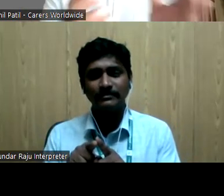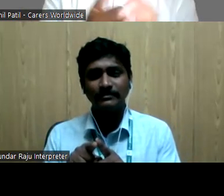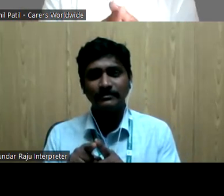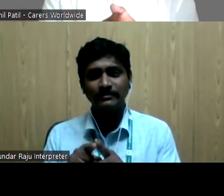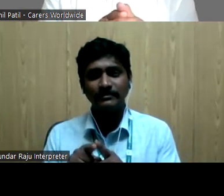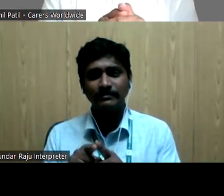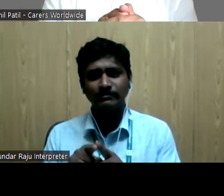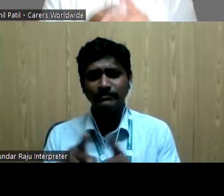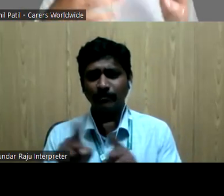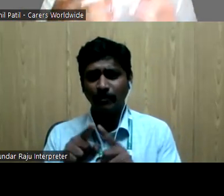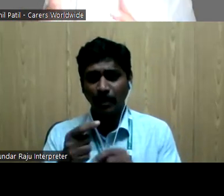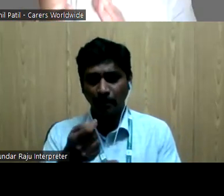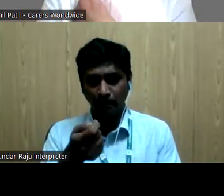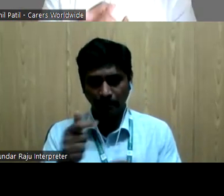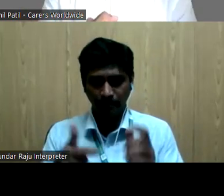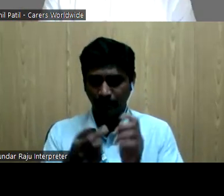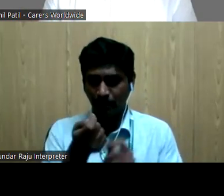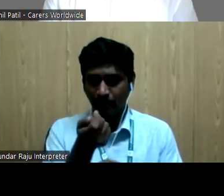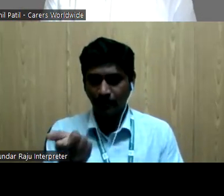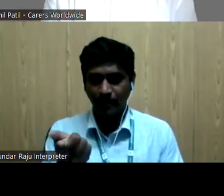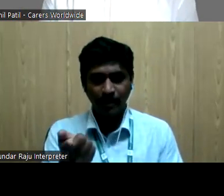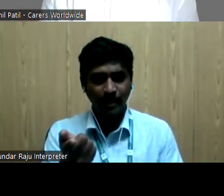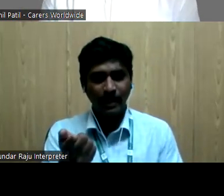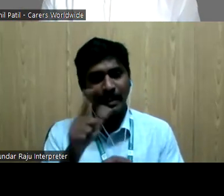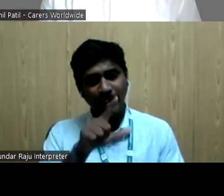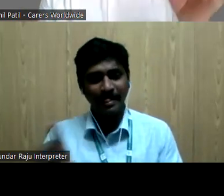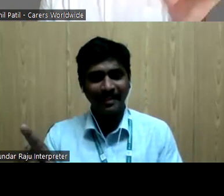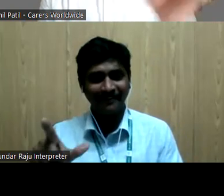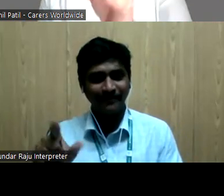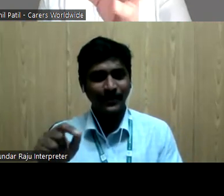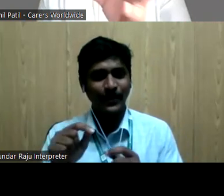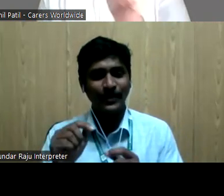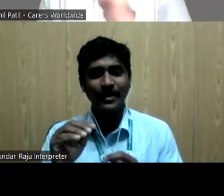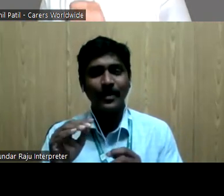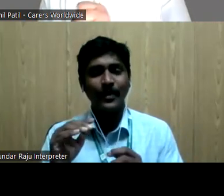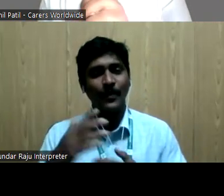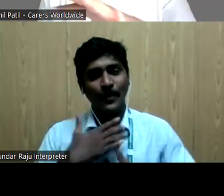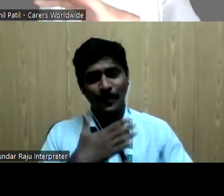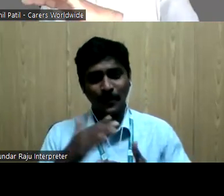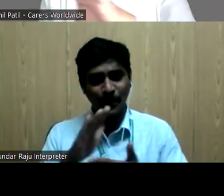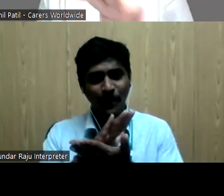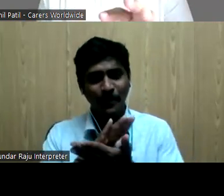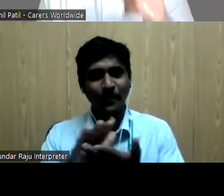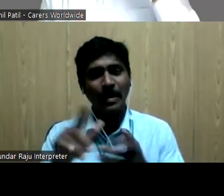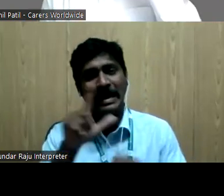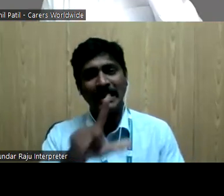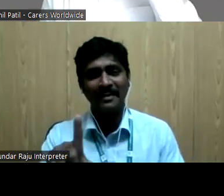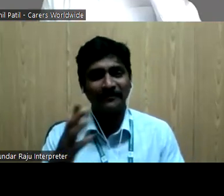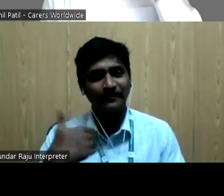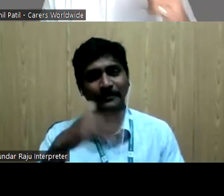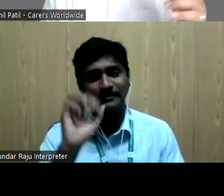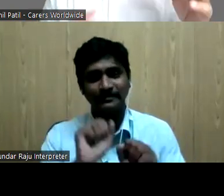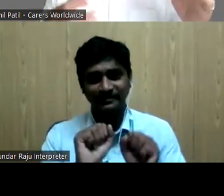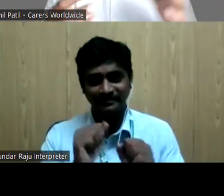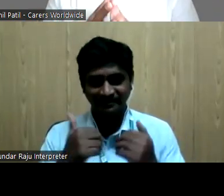are paid leaves are there so that they can go on holidays. That is one model. Second is there is assisted living is there